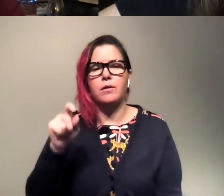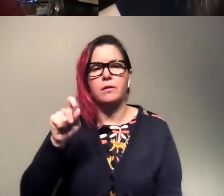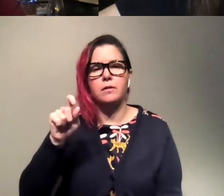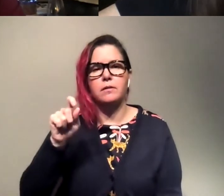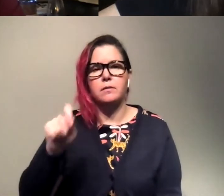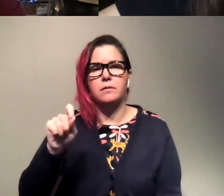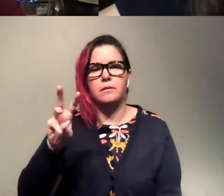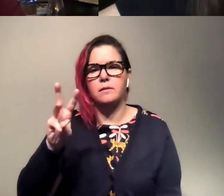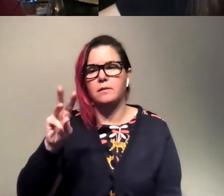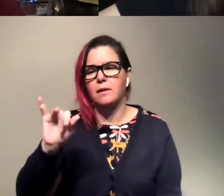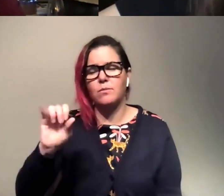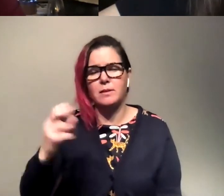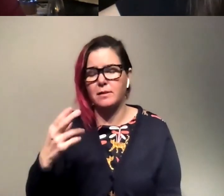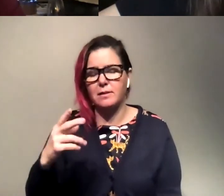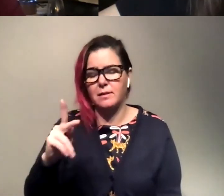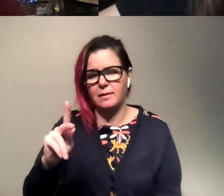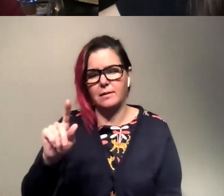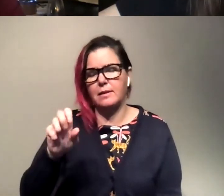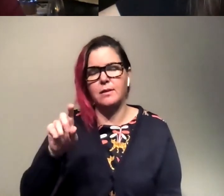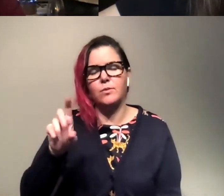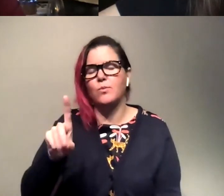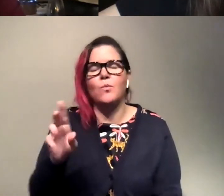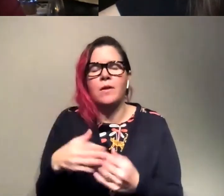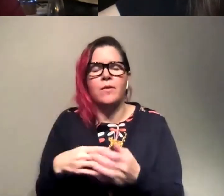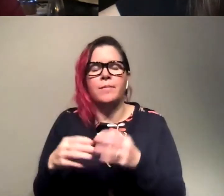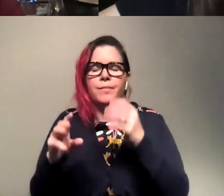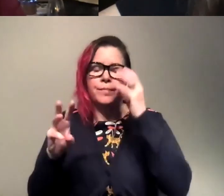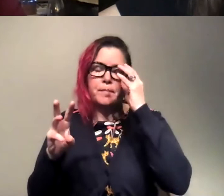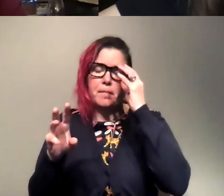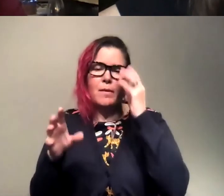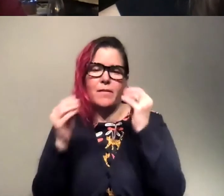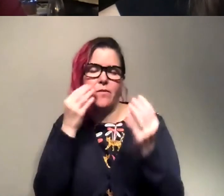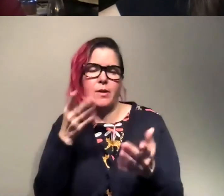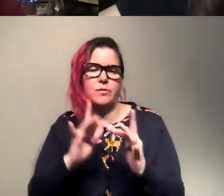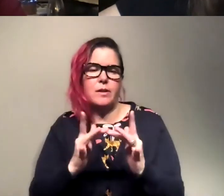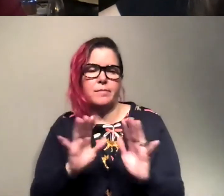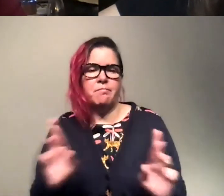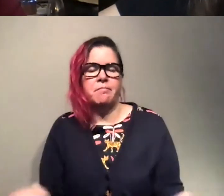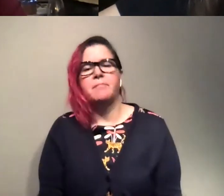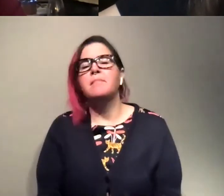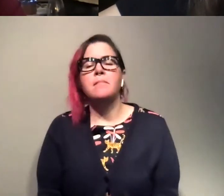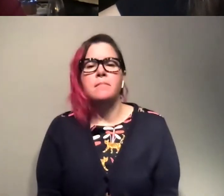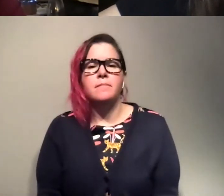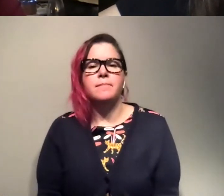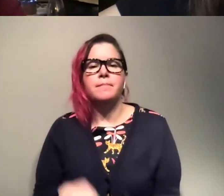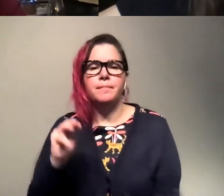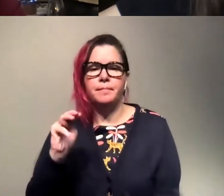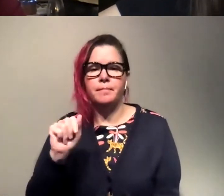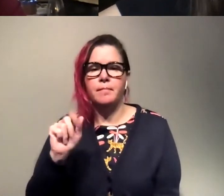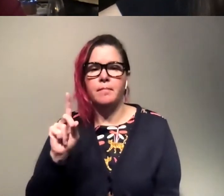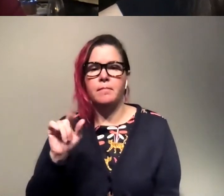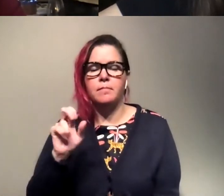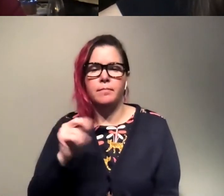tinyearth.wisc.edu, you can find our site and there's information there. Awesome. Madison would like to know, is there